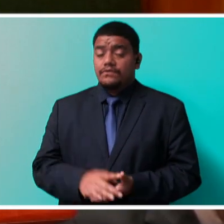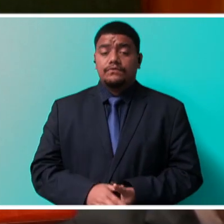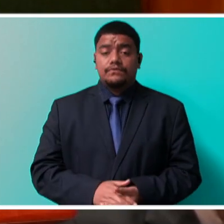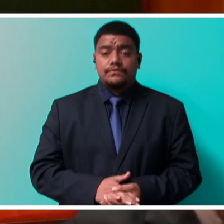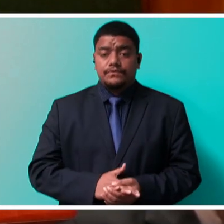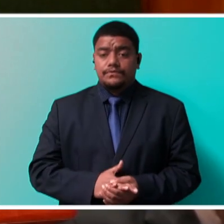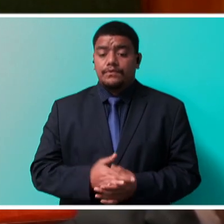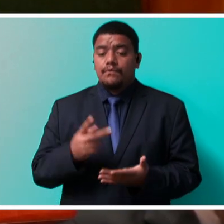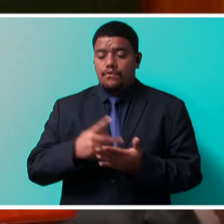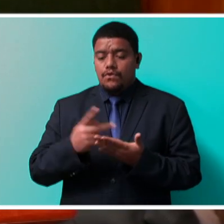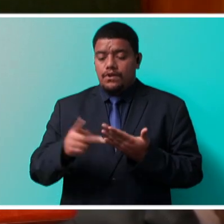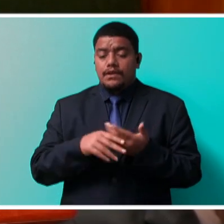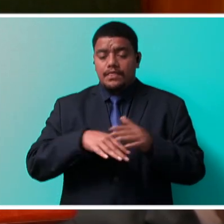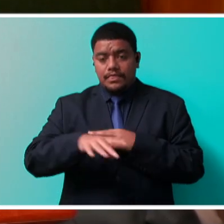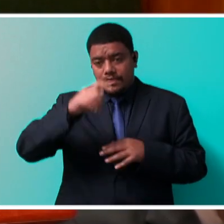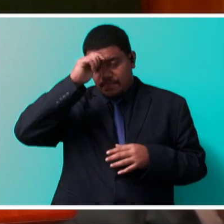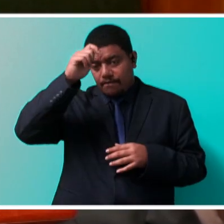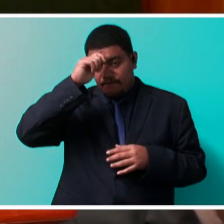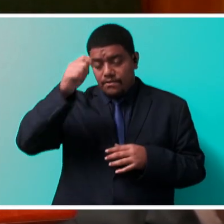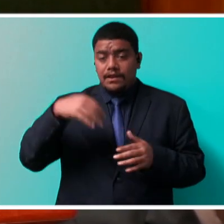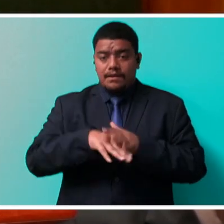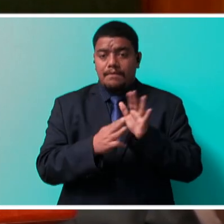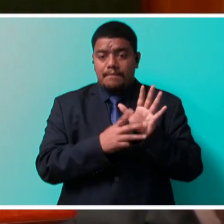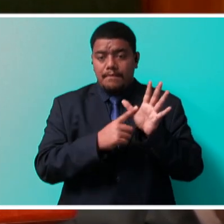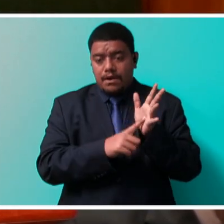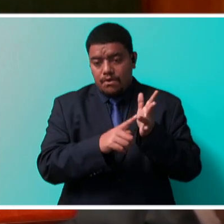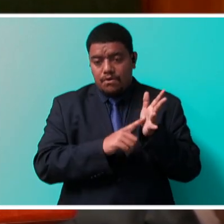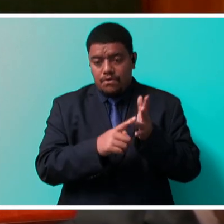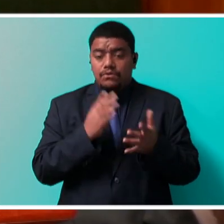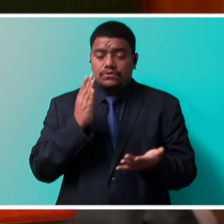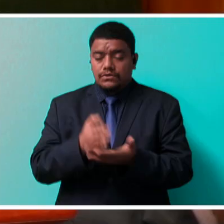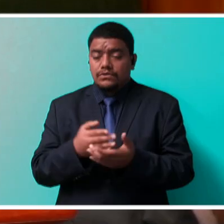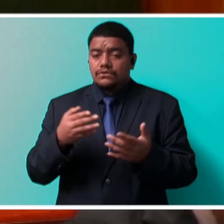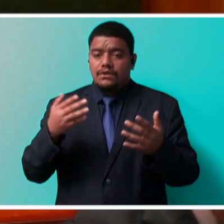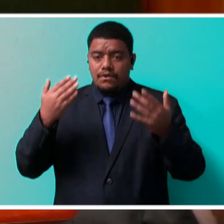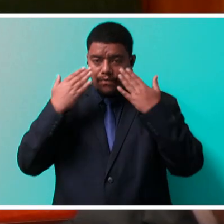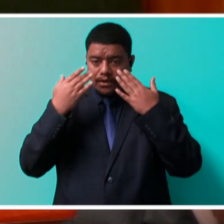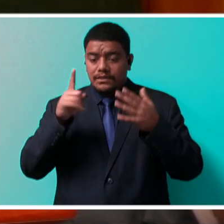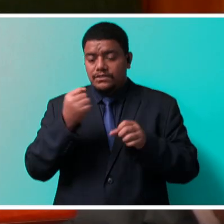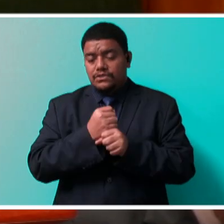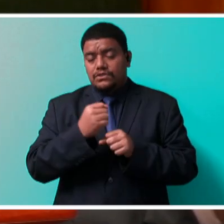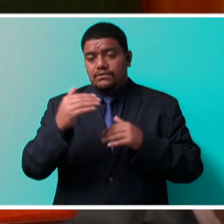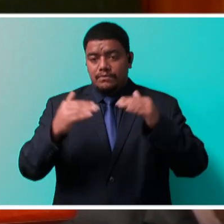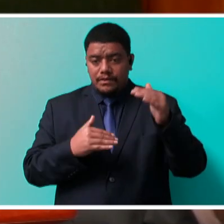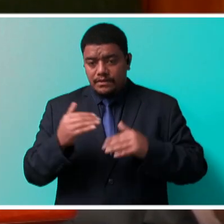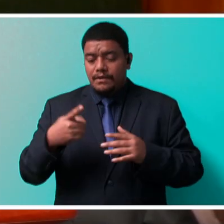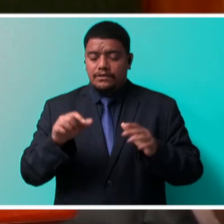4-day program in Tabo Village in Malolo Island reached maritime communities through awareness on gender-based violence and child